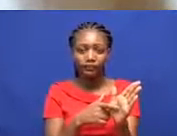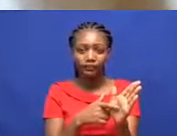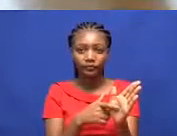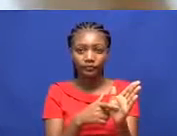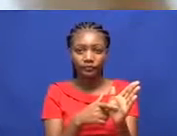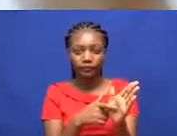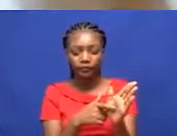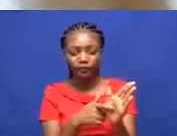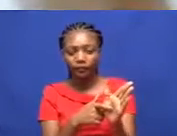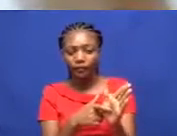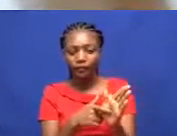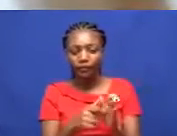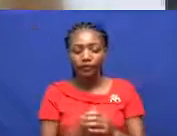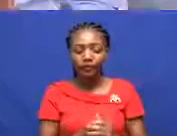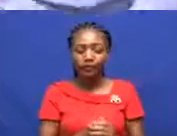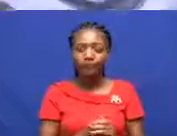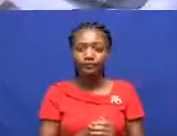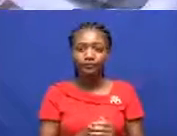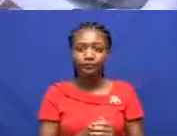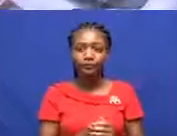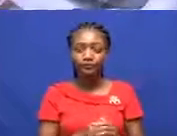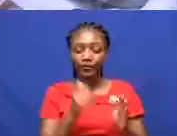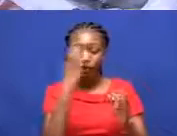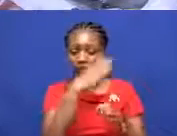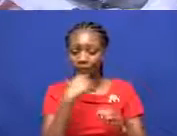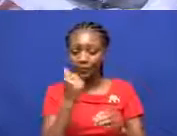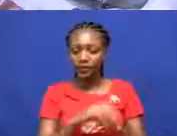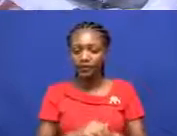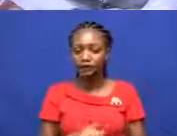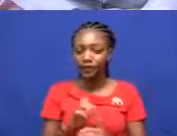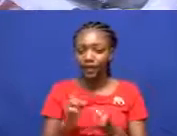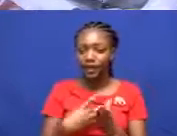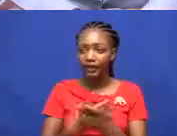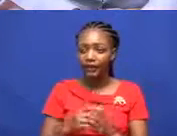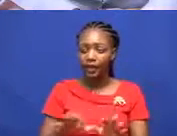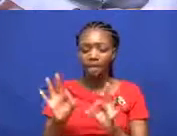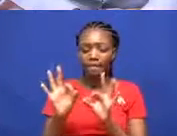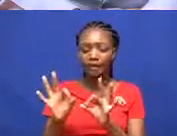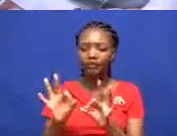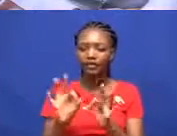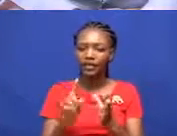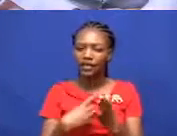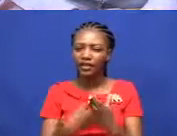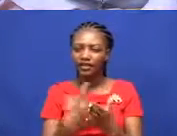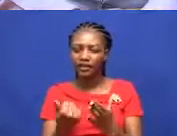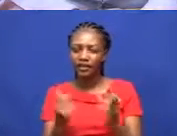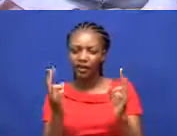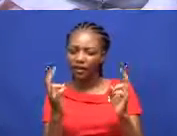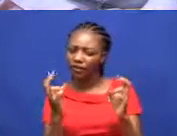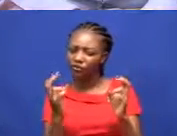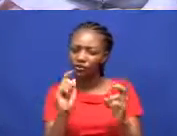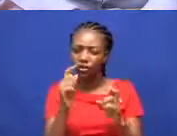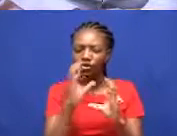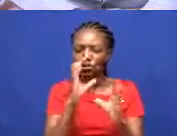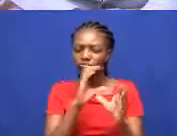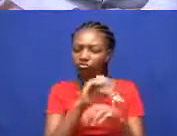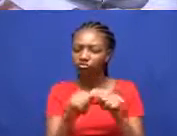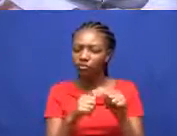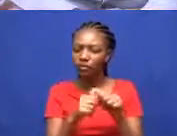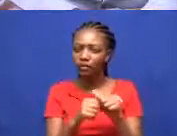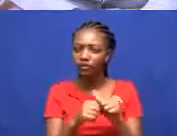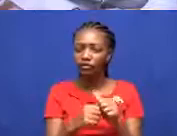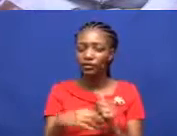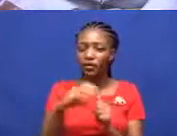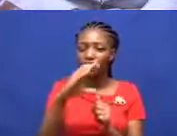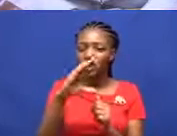disability is not inability. Very, very awesome. And just, you know, another point, Muthoka, you mentioned, you know, what cerebral